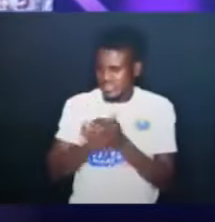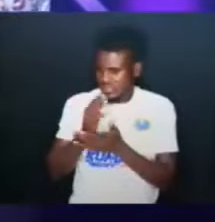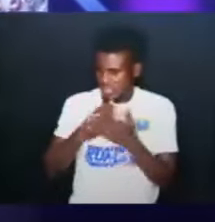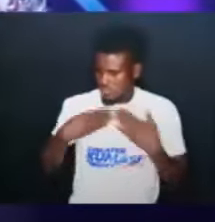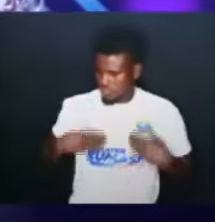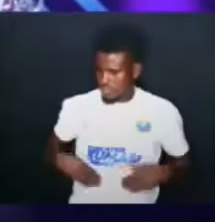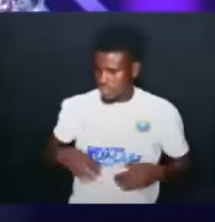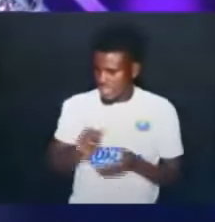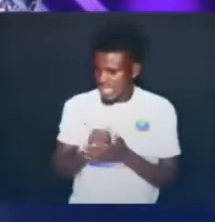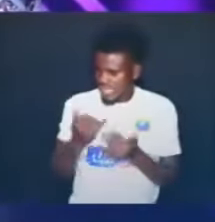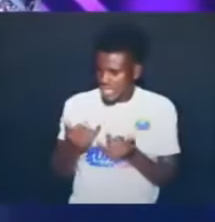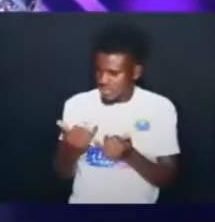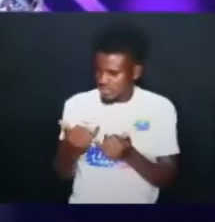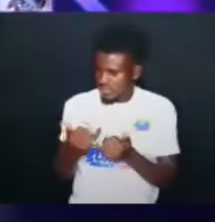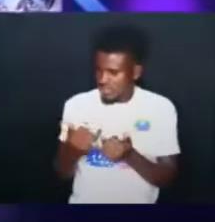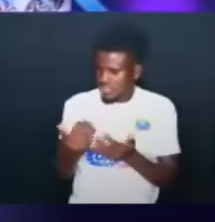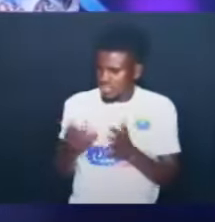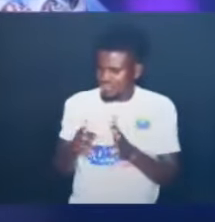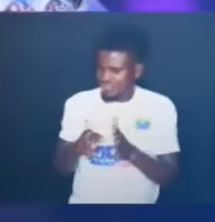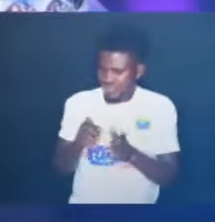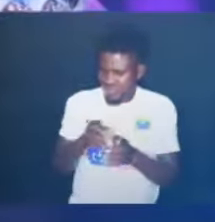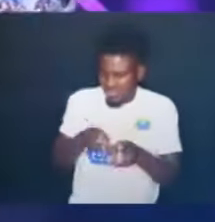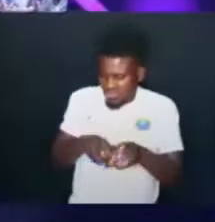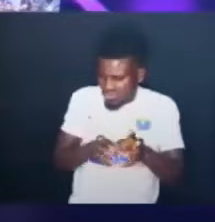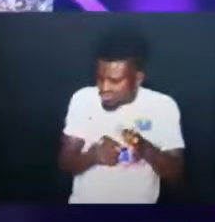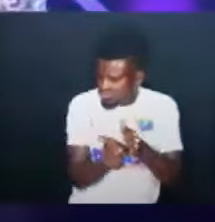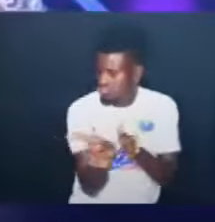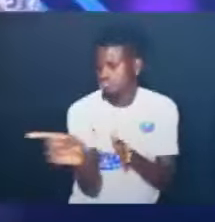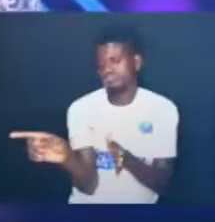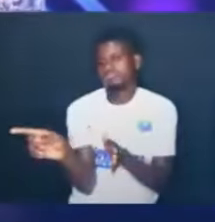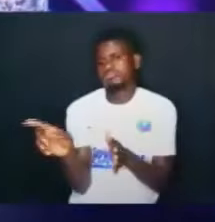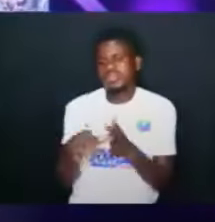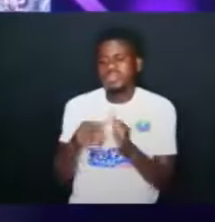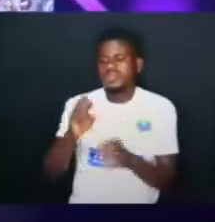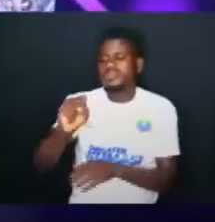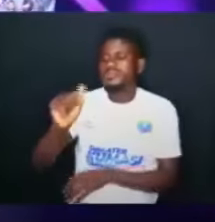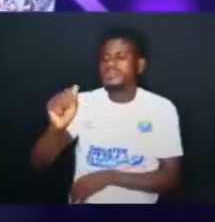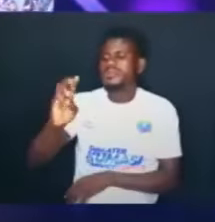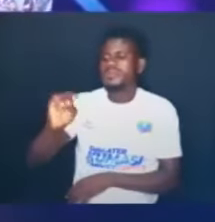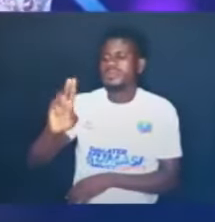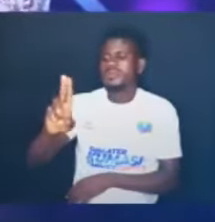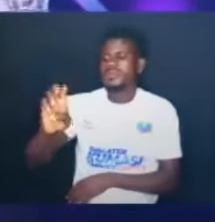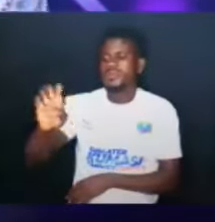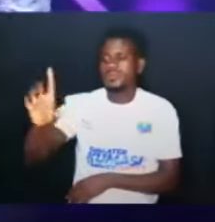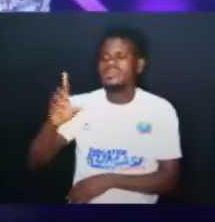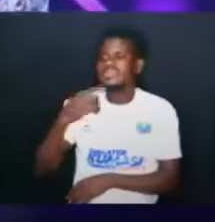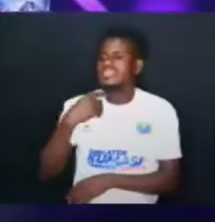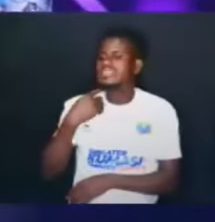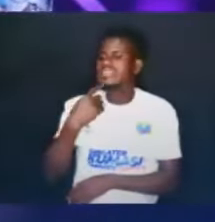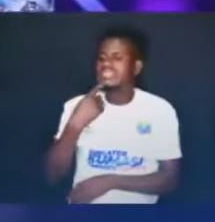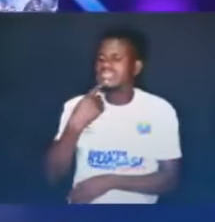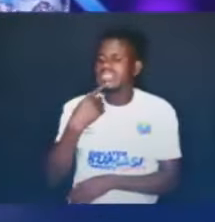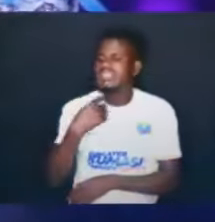unhun obi a o ya sign achi. Samuel said you have become big in your eyes. O say Samuel say why ye kesi